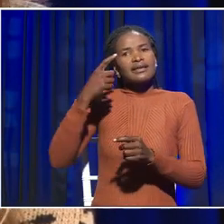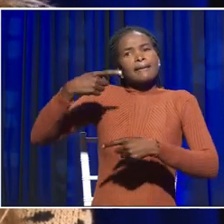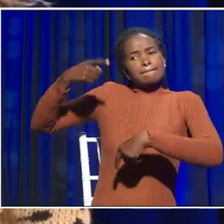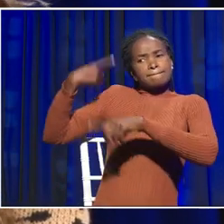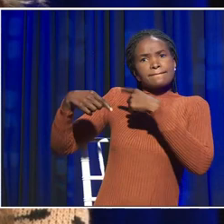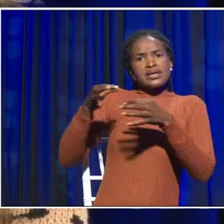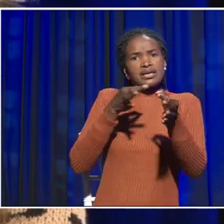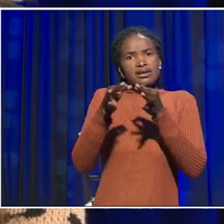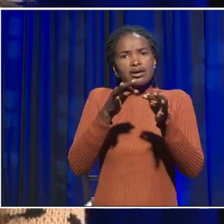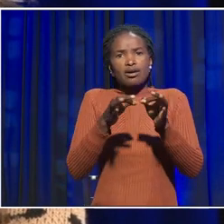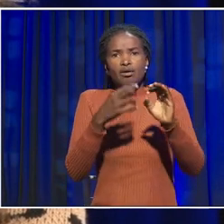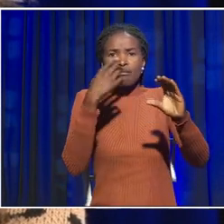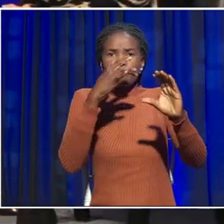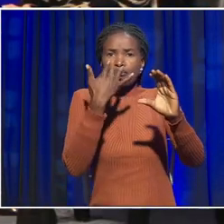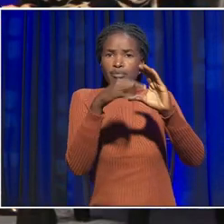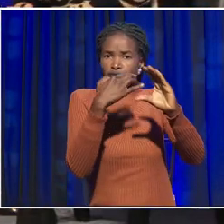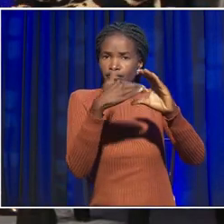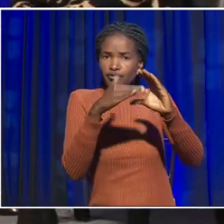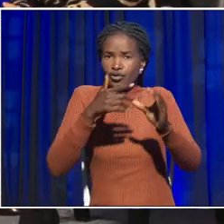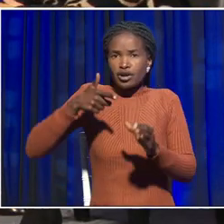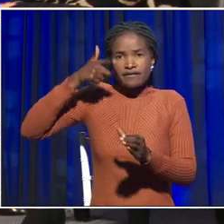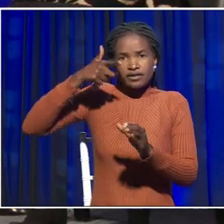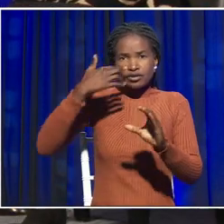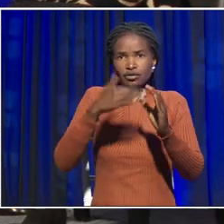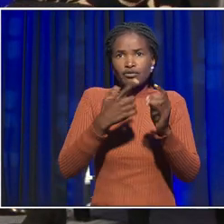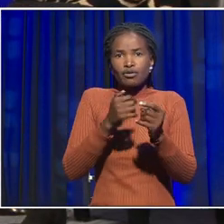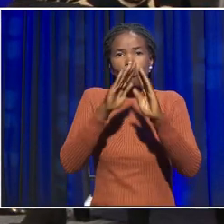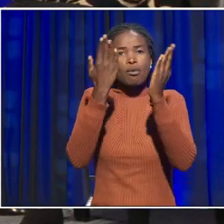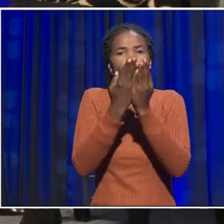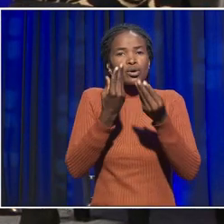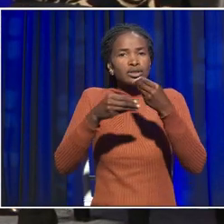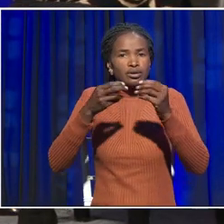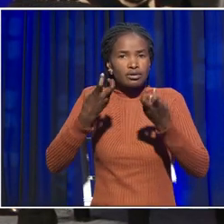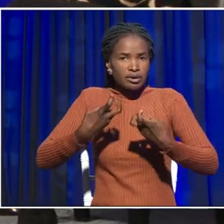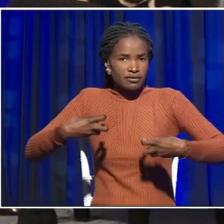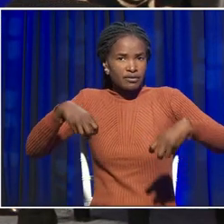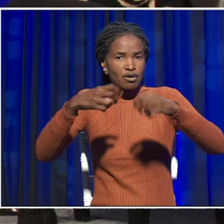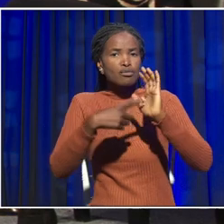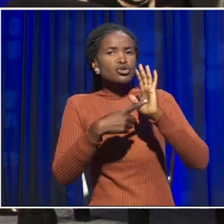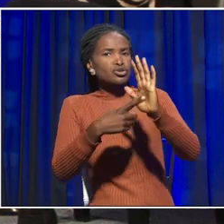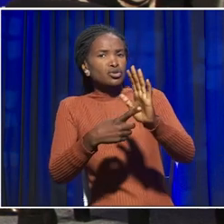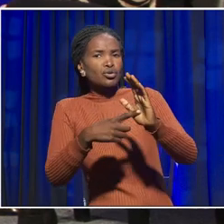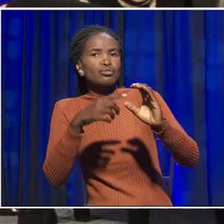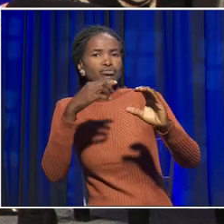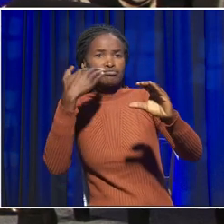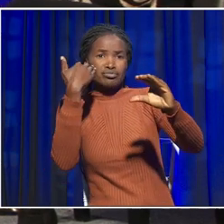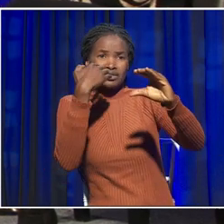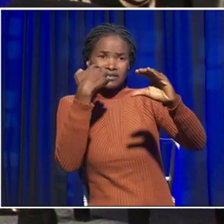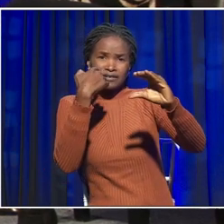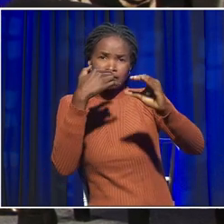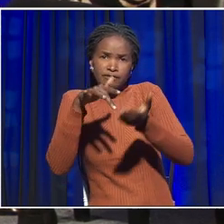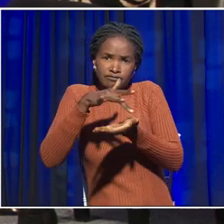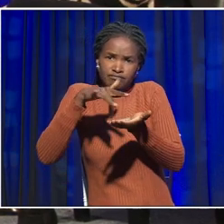that extract from the World Economic Forum. Sure. Very insightful. Let's have a look at that